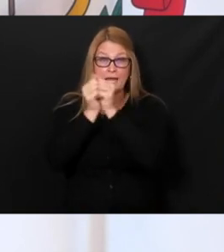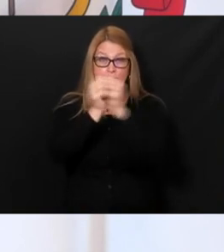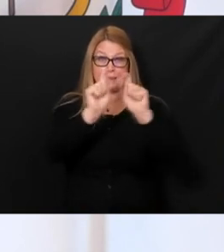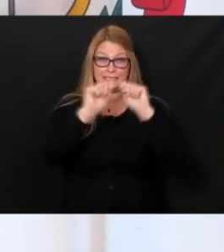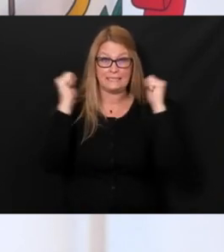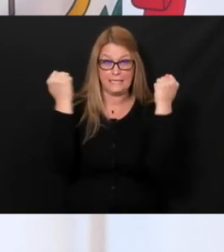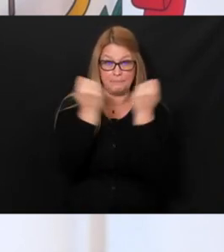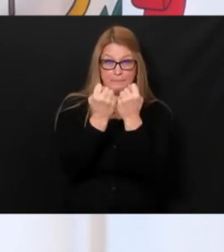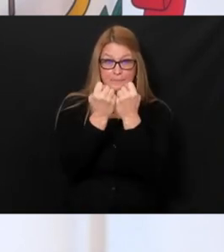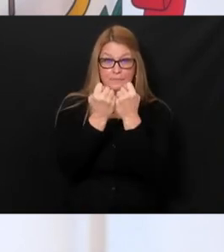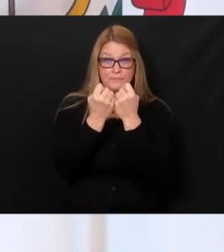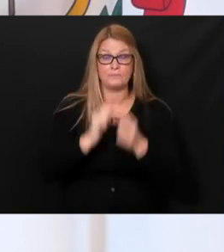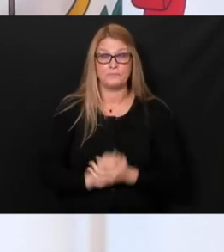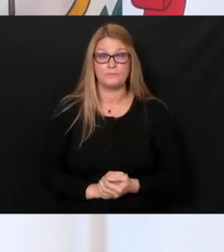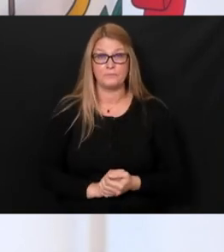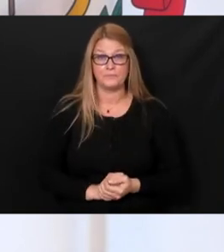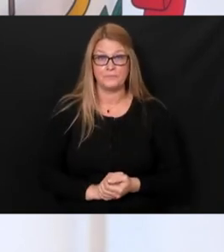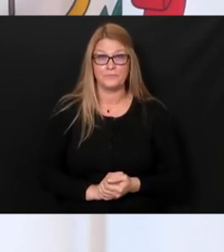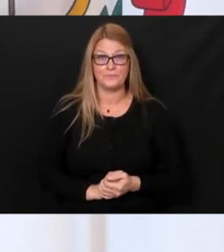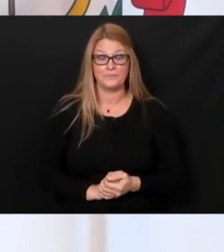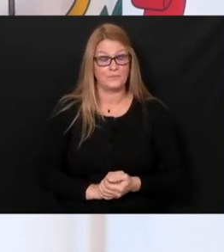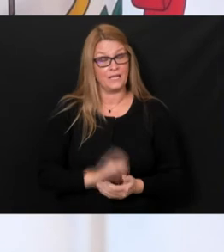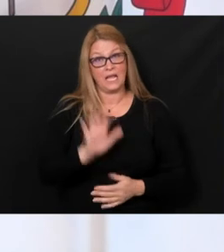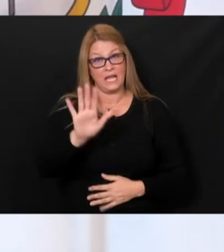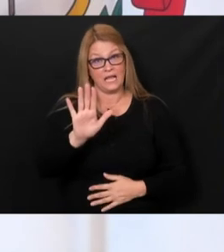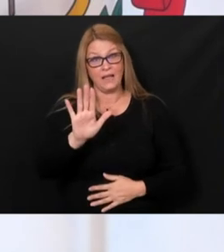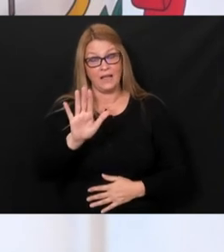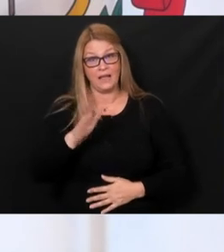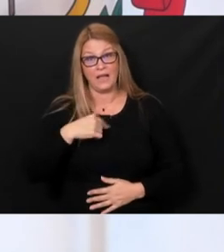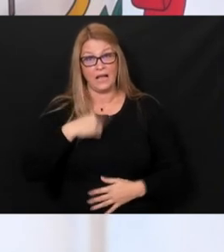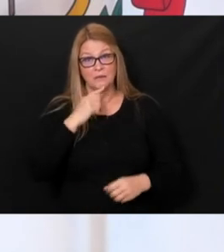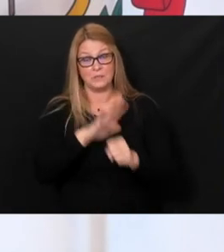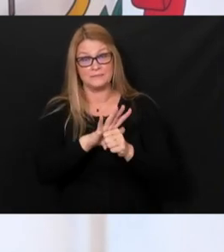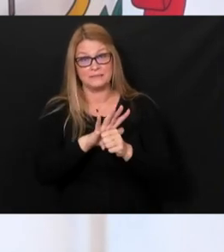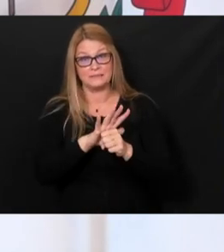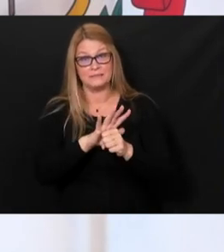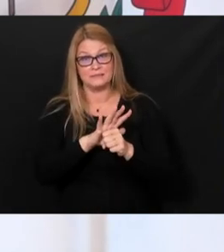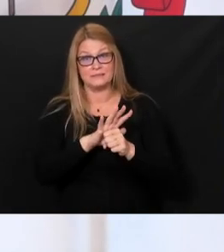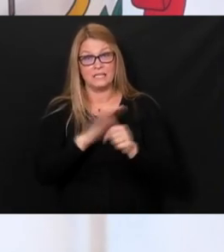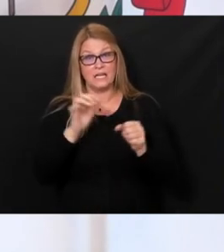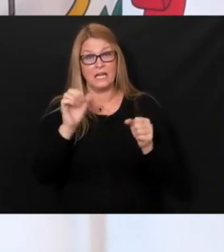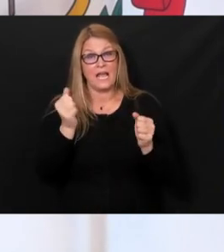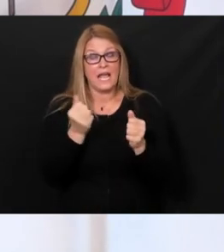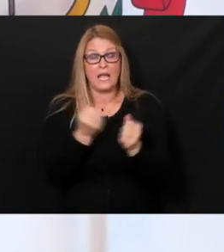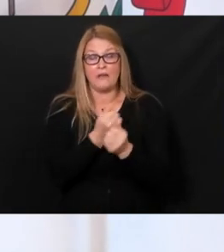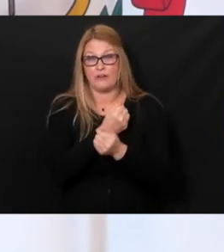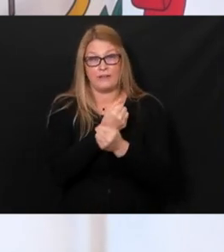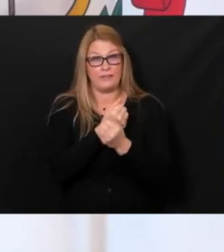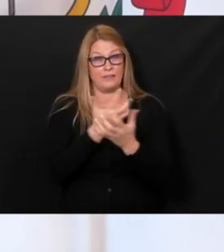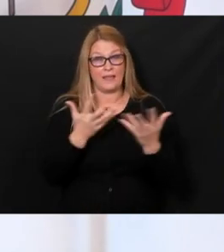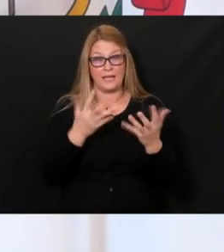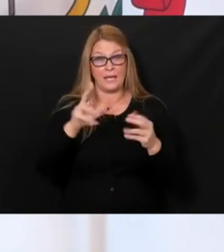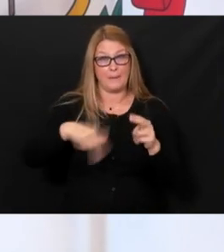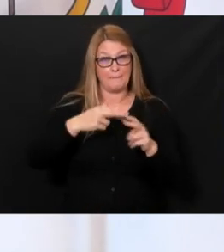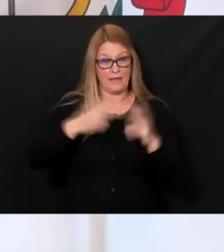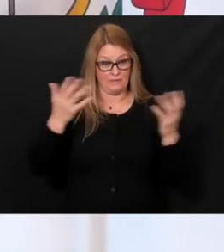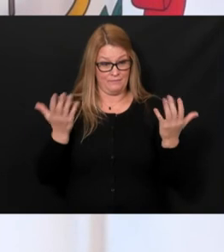mean, Paul, I mean this with all in me. The great part about our team